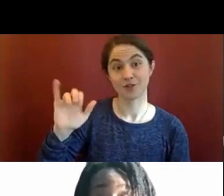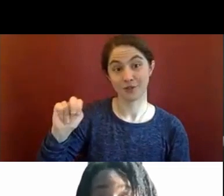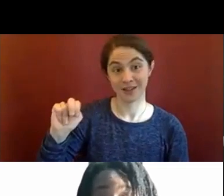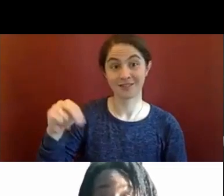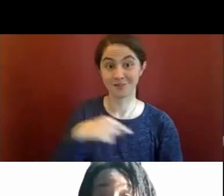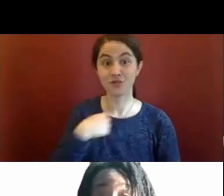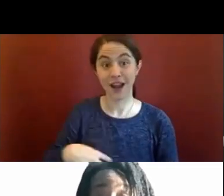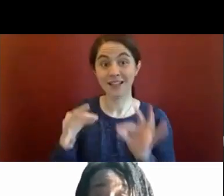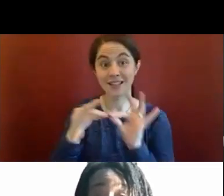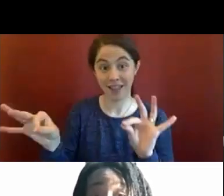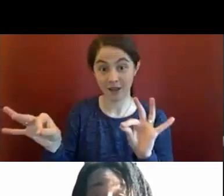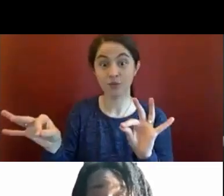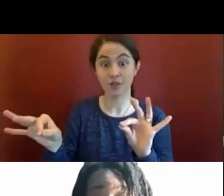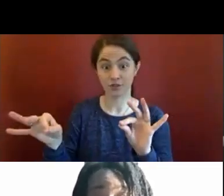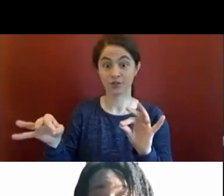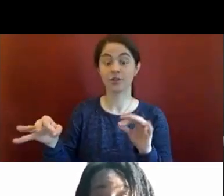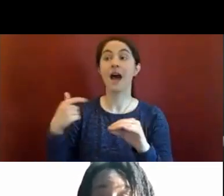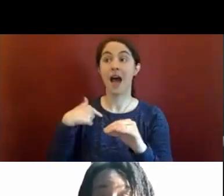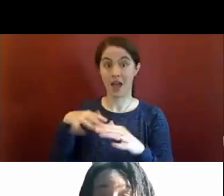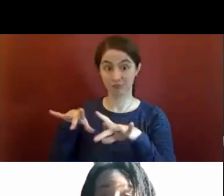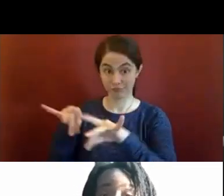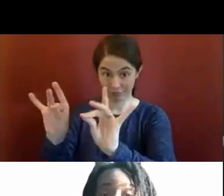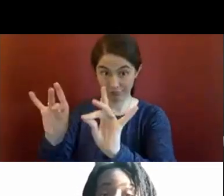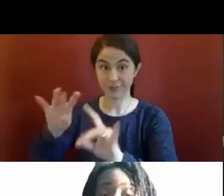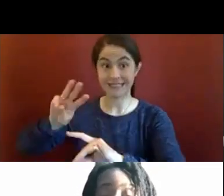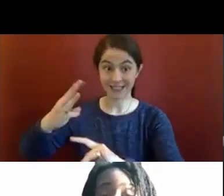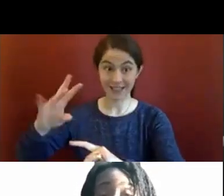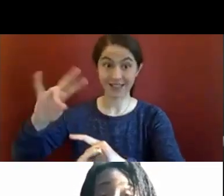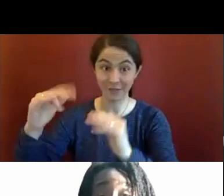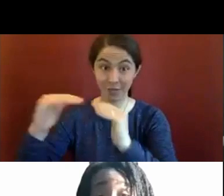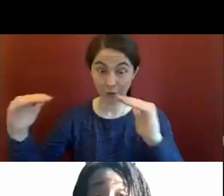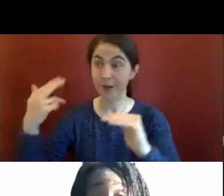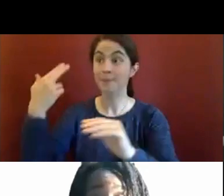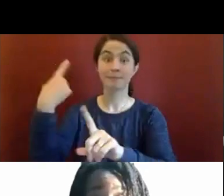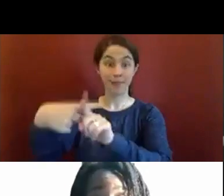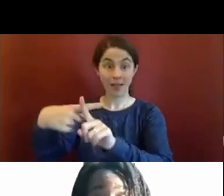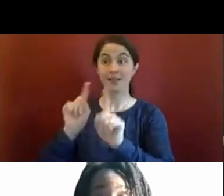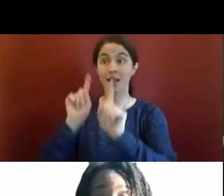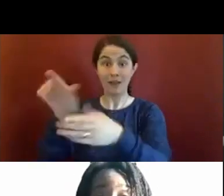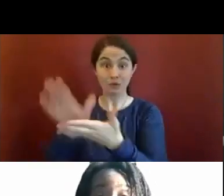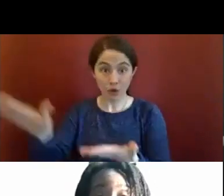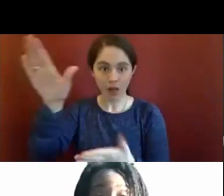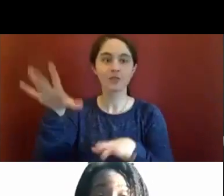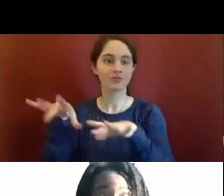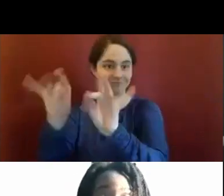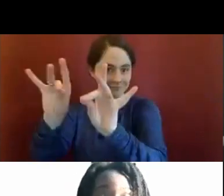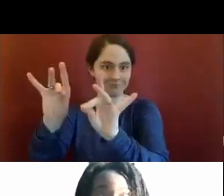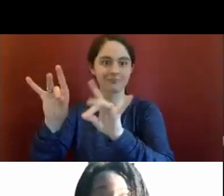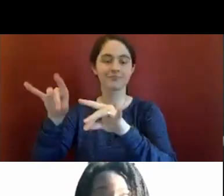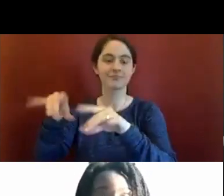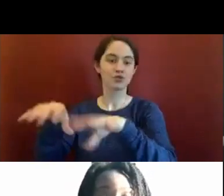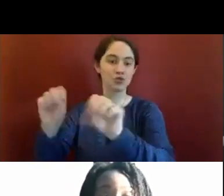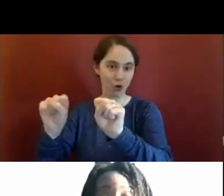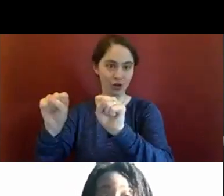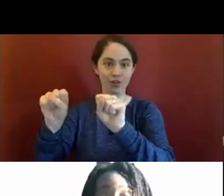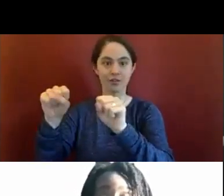I also took Mandarin in college. And I think that one of the reasons why I did that was I was immersed in the